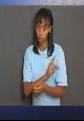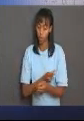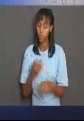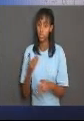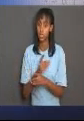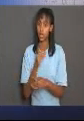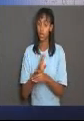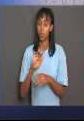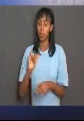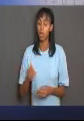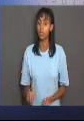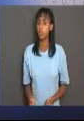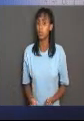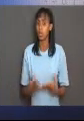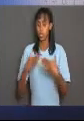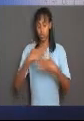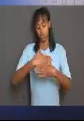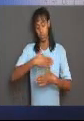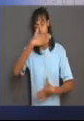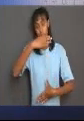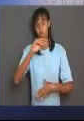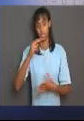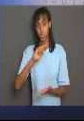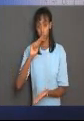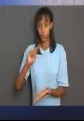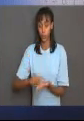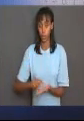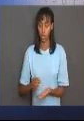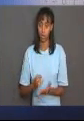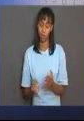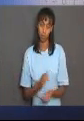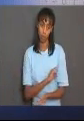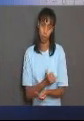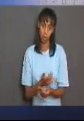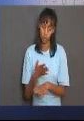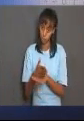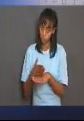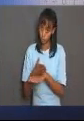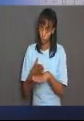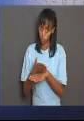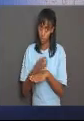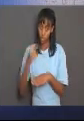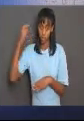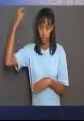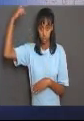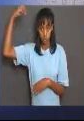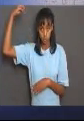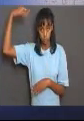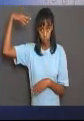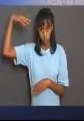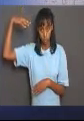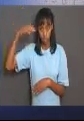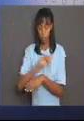created by large dams, nuclear power, wood, solar power from the